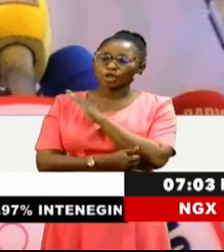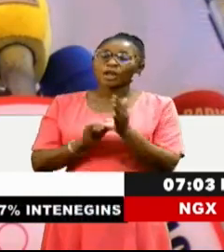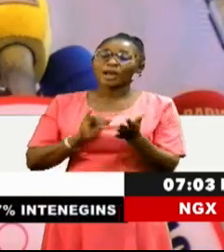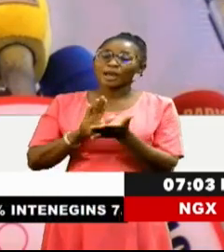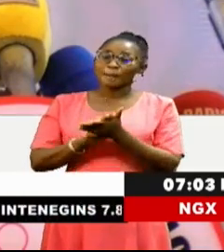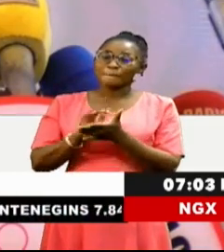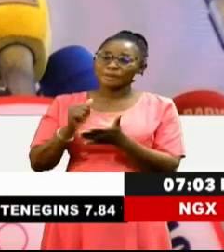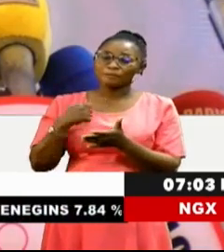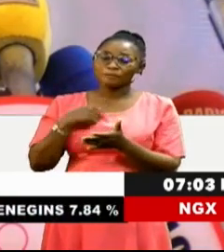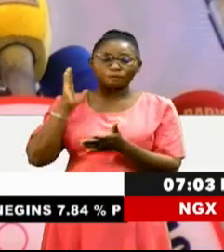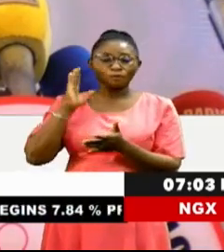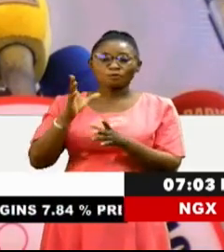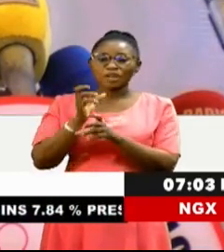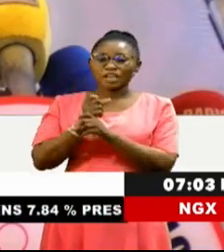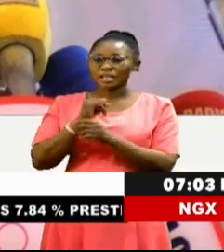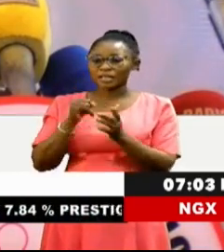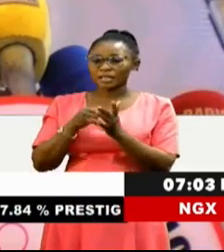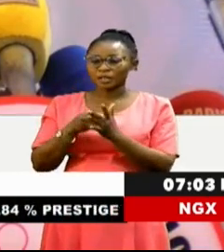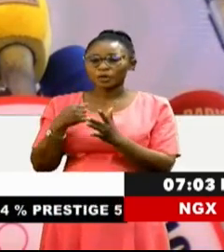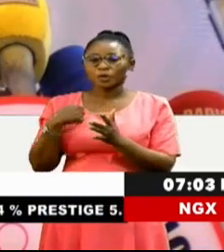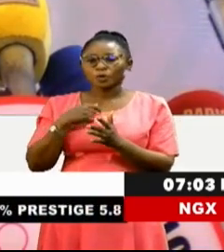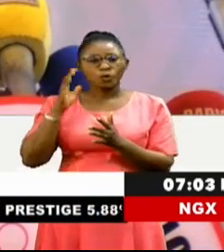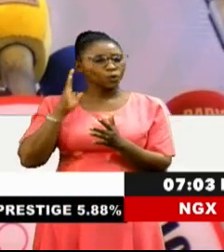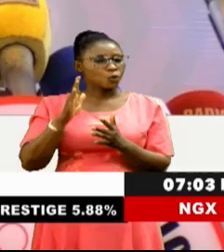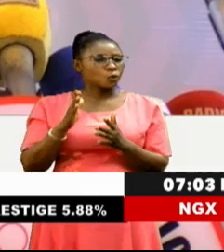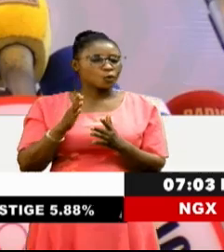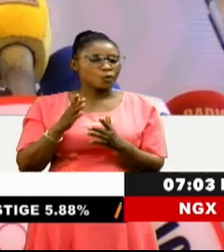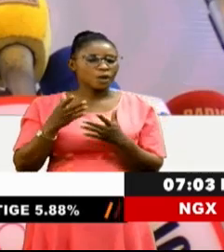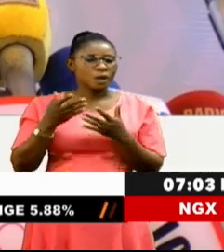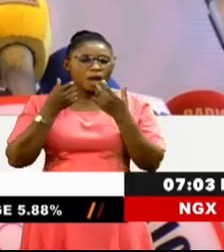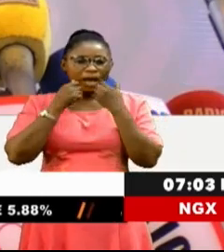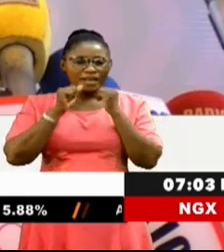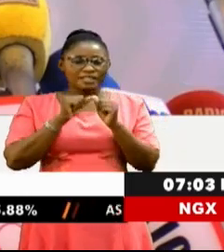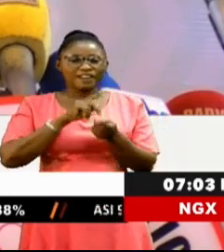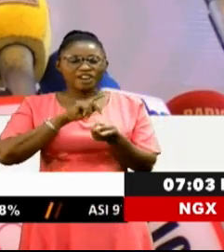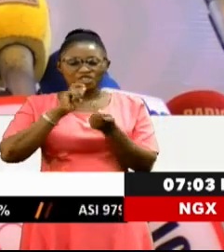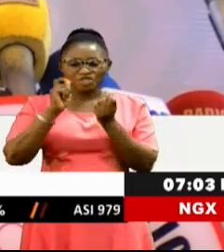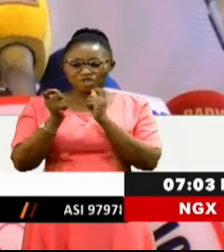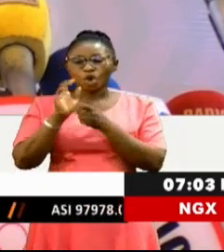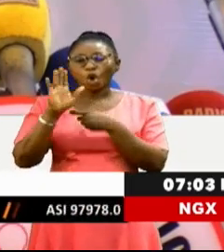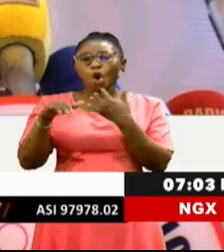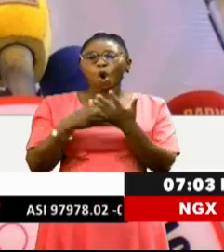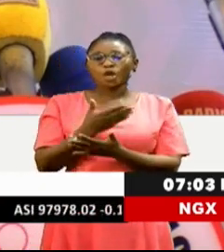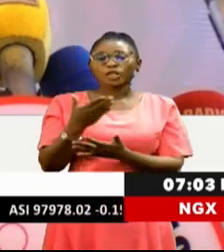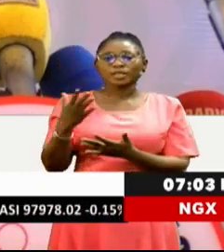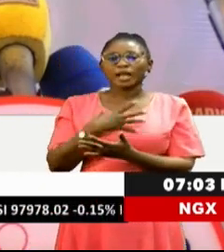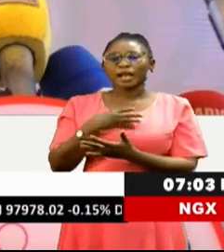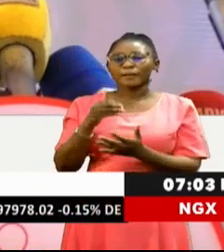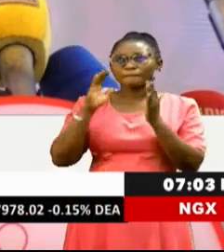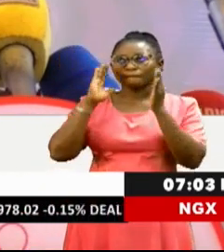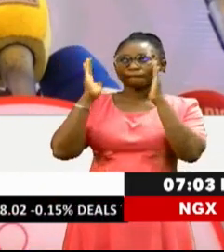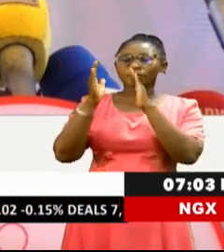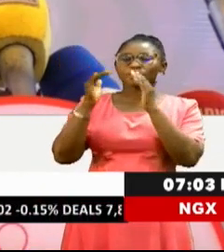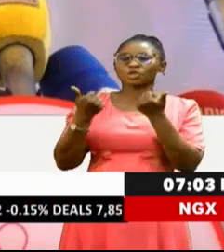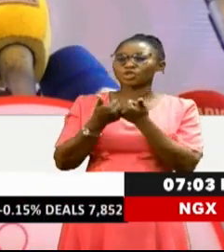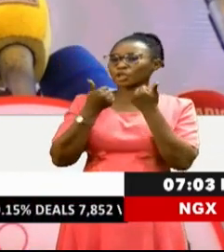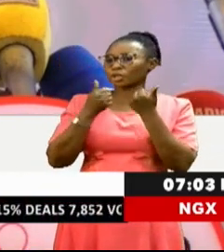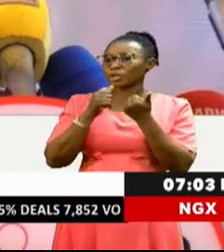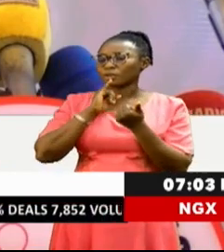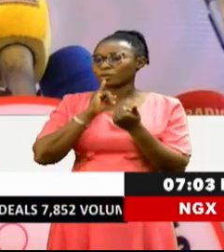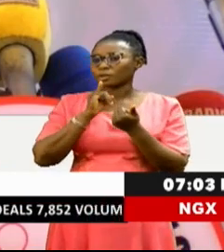turn the corner. We are already beginning to see signs of that. Reforms all over the world are extremely challenging. It is your